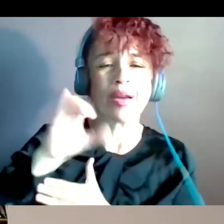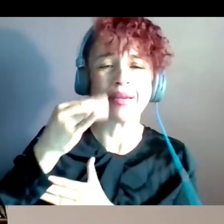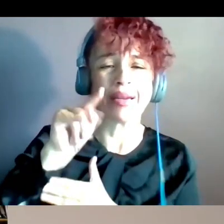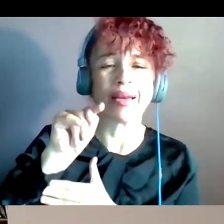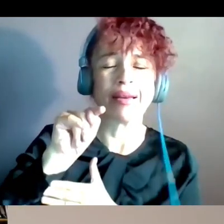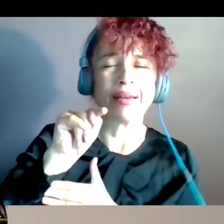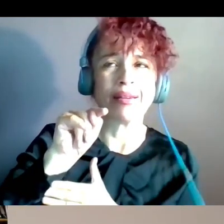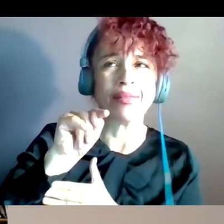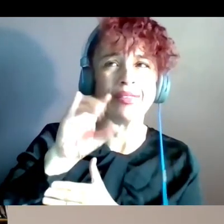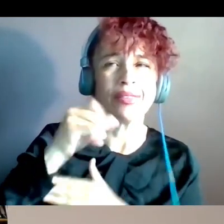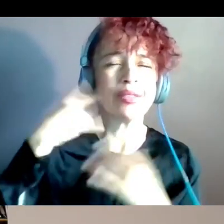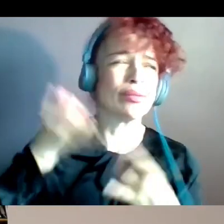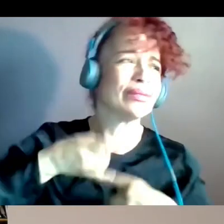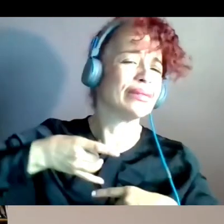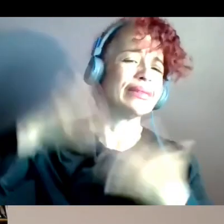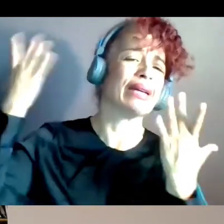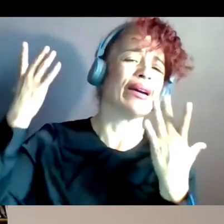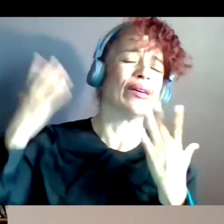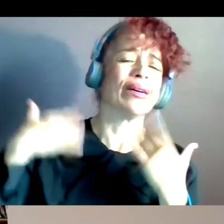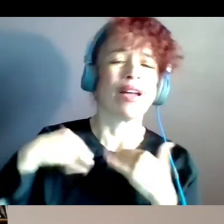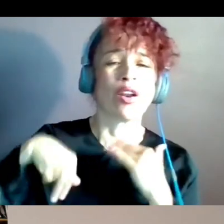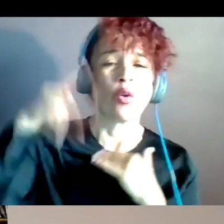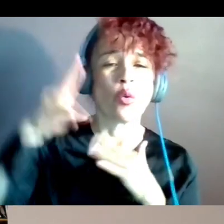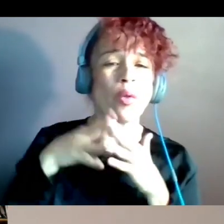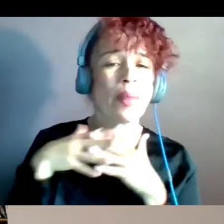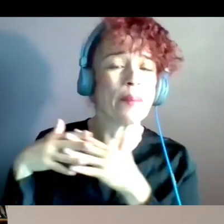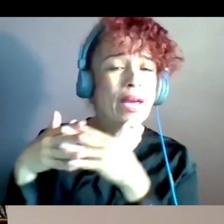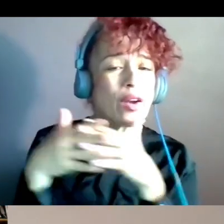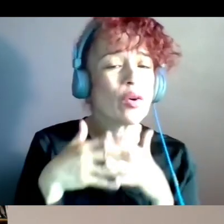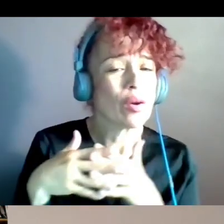effect on mammals in North America.